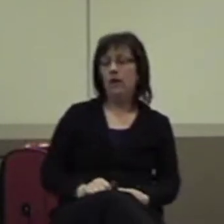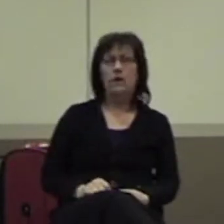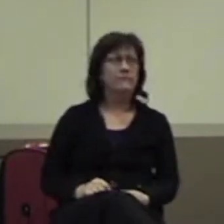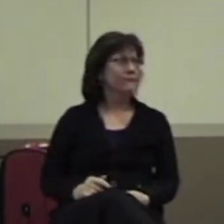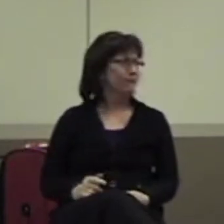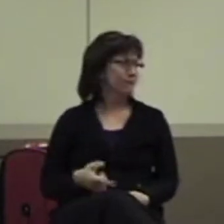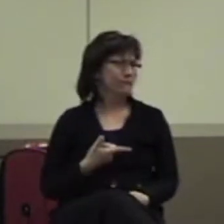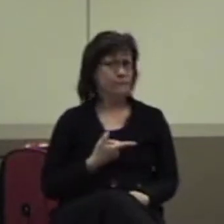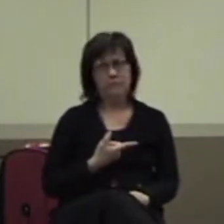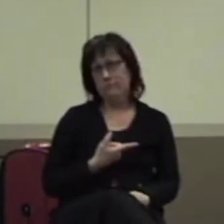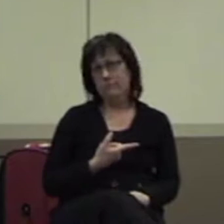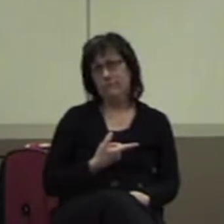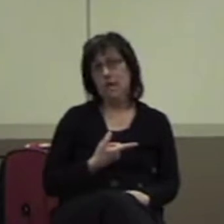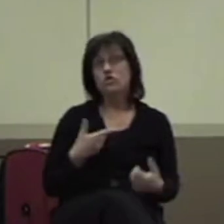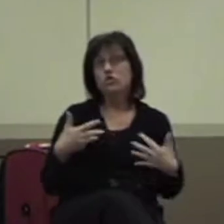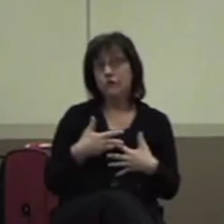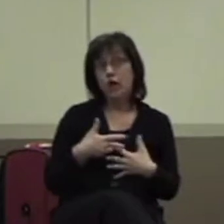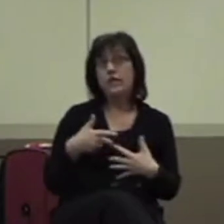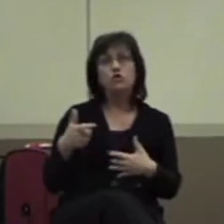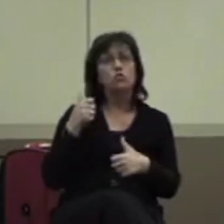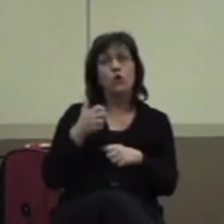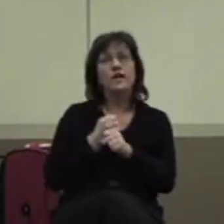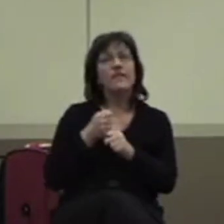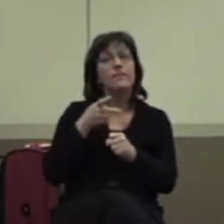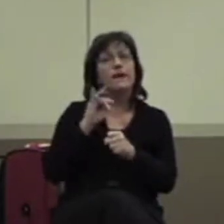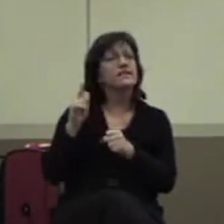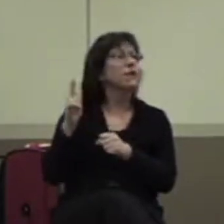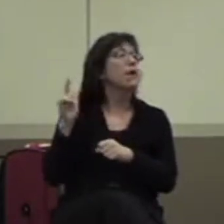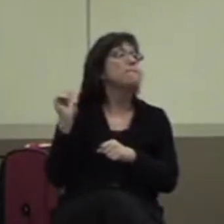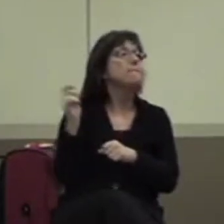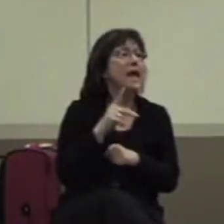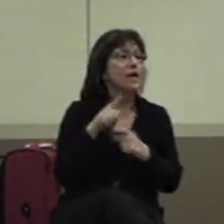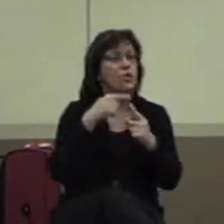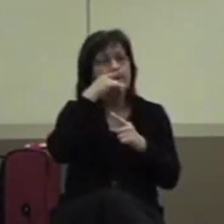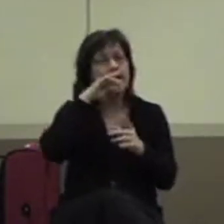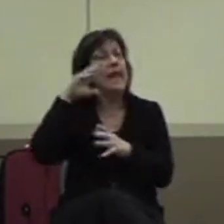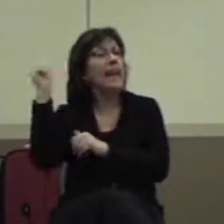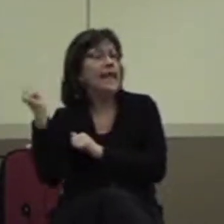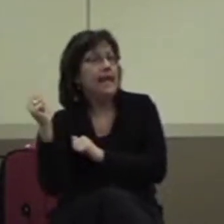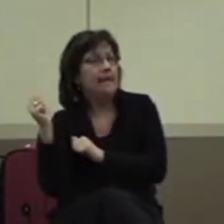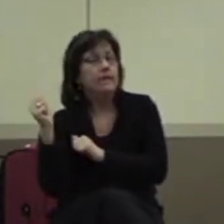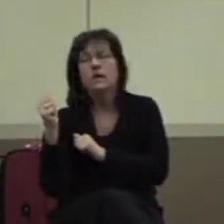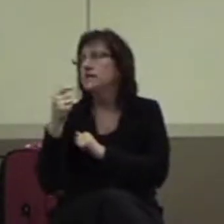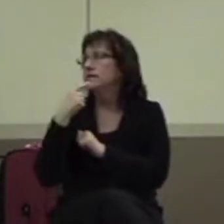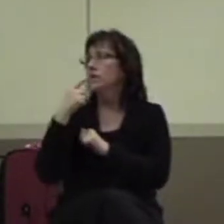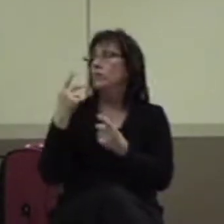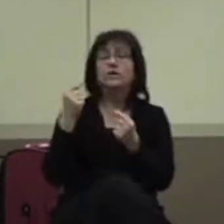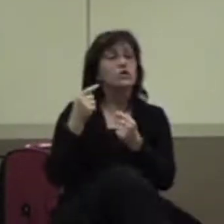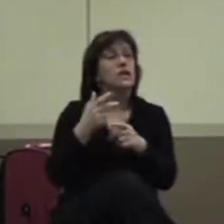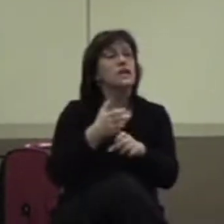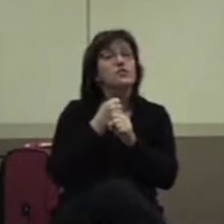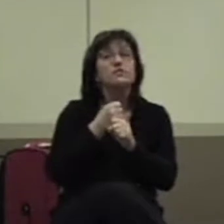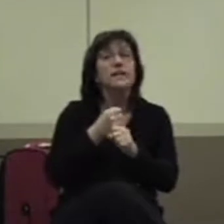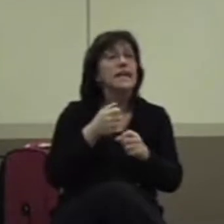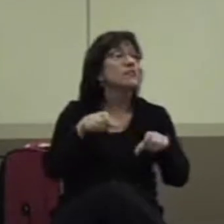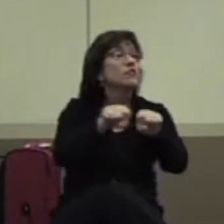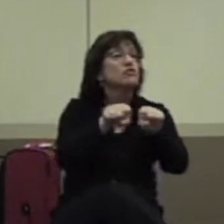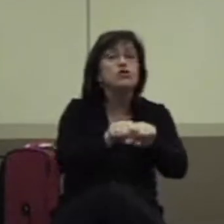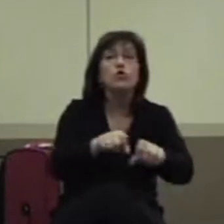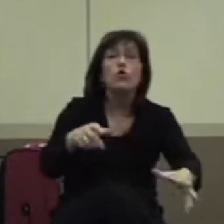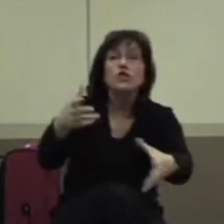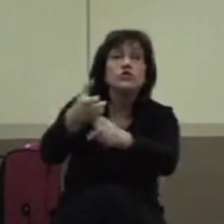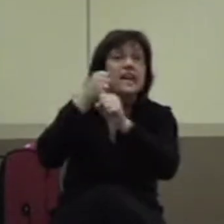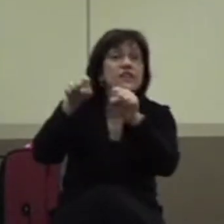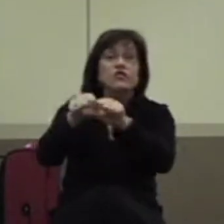bet she's afraid she won't get the pencil back when the kid leaves. So I said, what you do is you take their shoe and you hold their